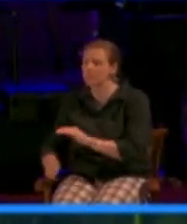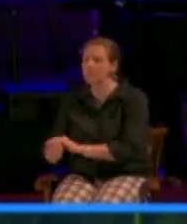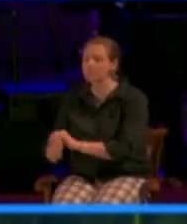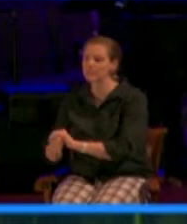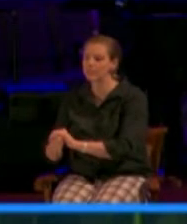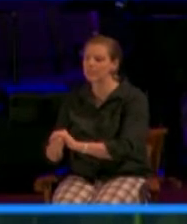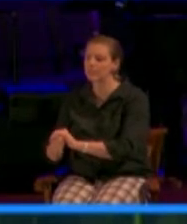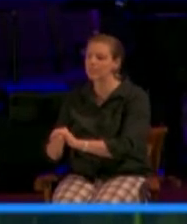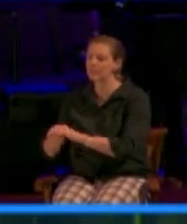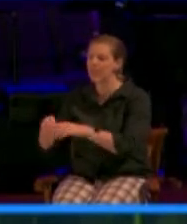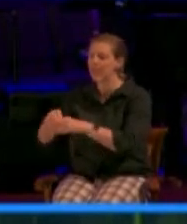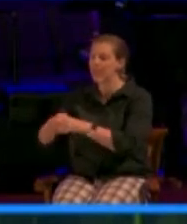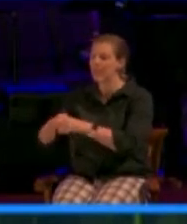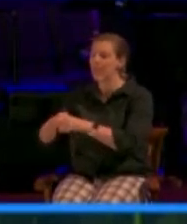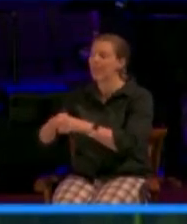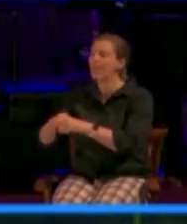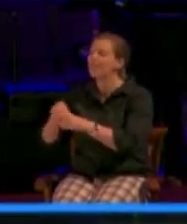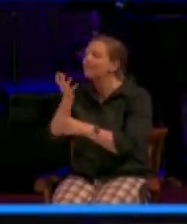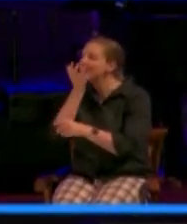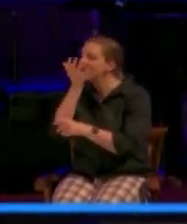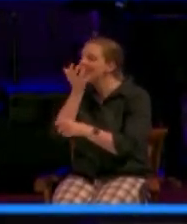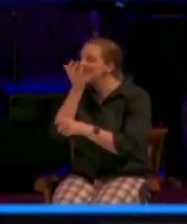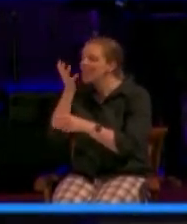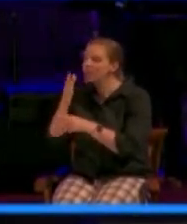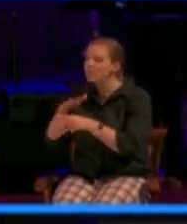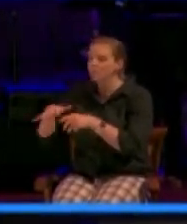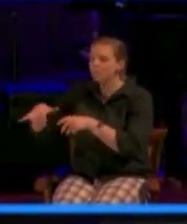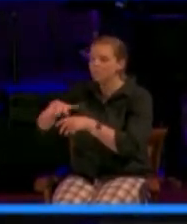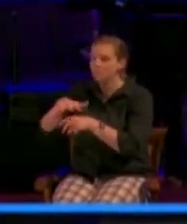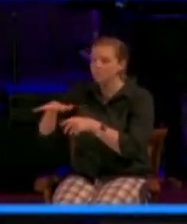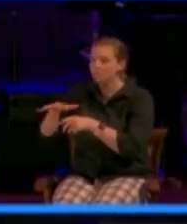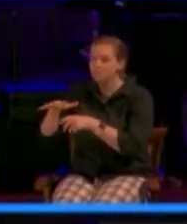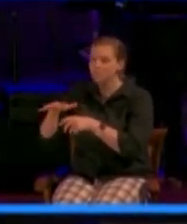How many of you like finding treasures? Everybody, right?